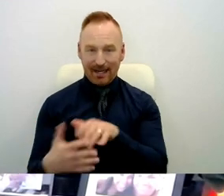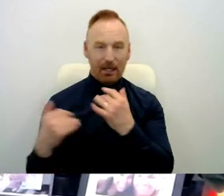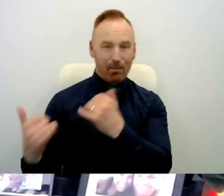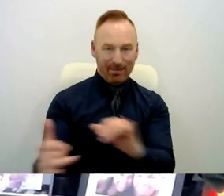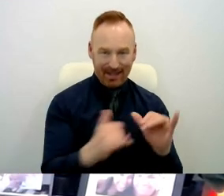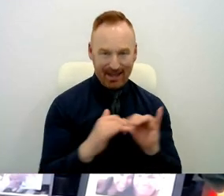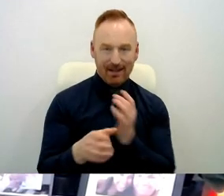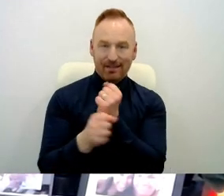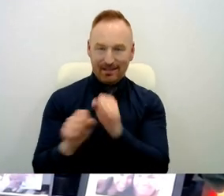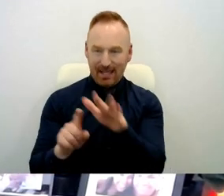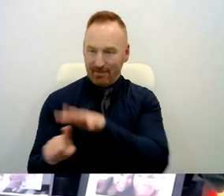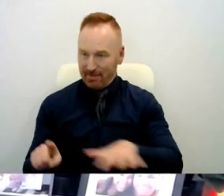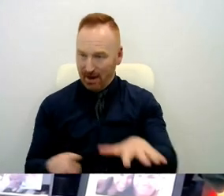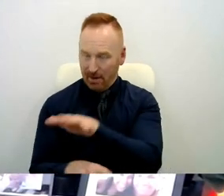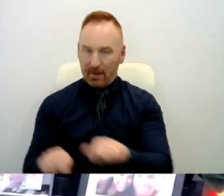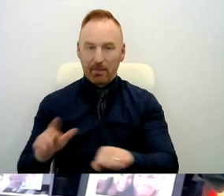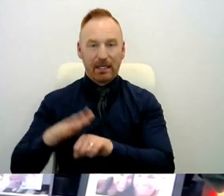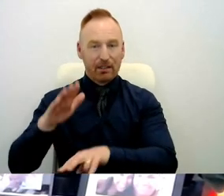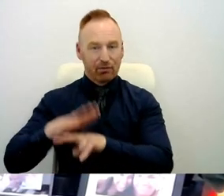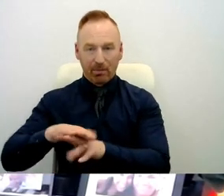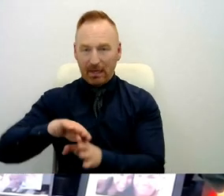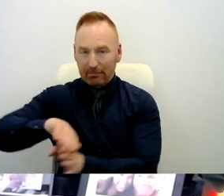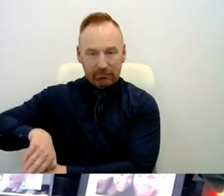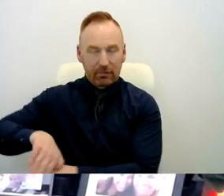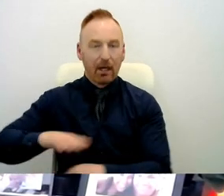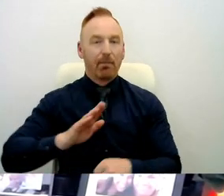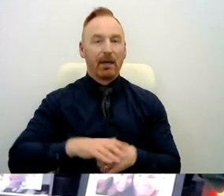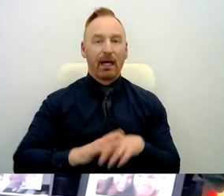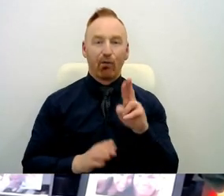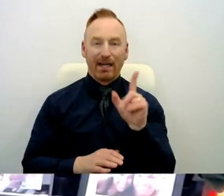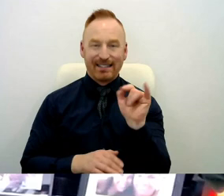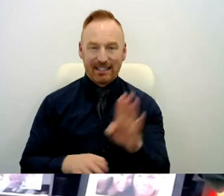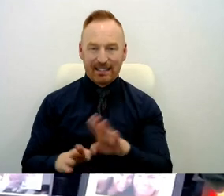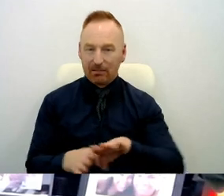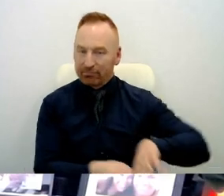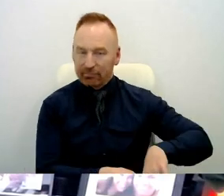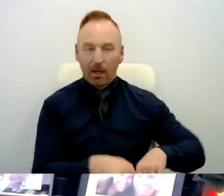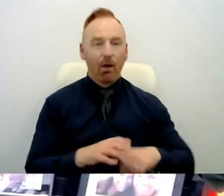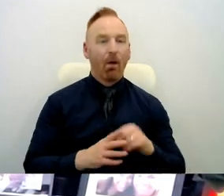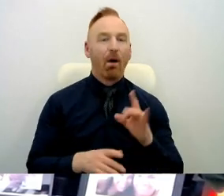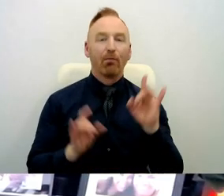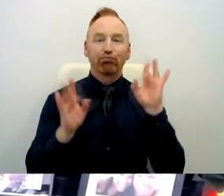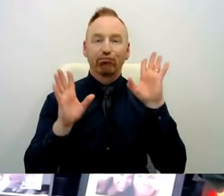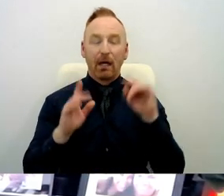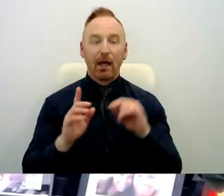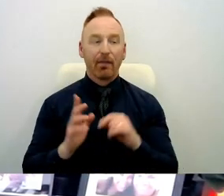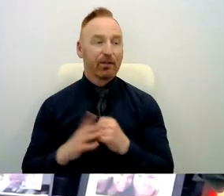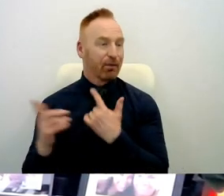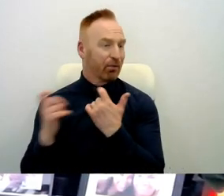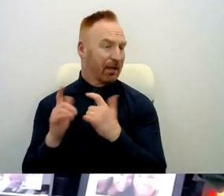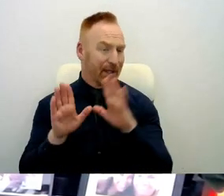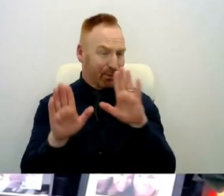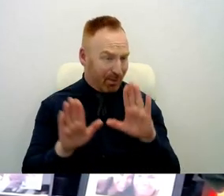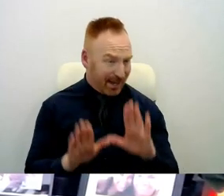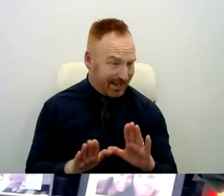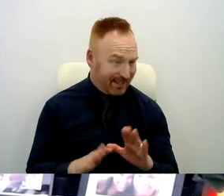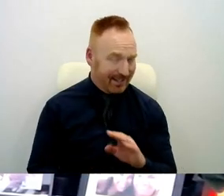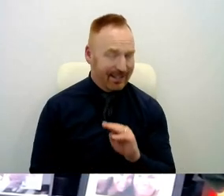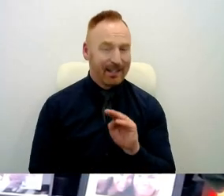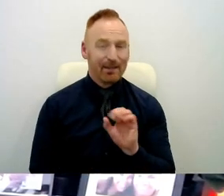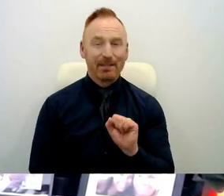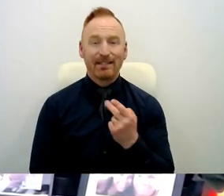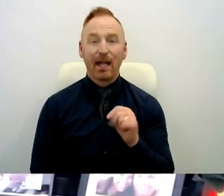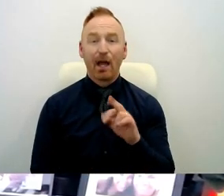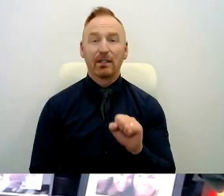safe environment free from discrimination, racism, and violence. There are some great questions, Ms. Harris. I'm going